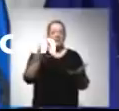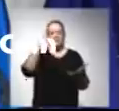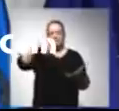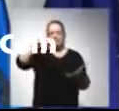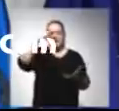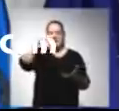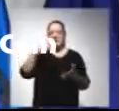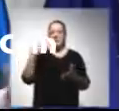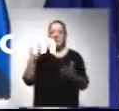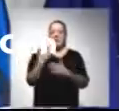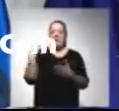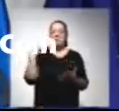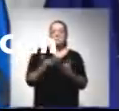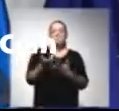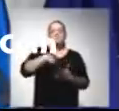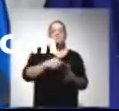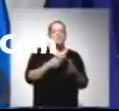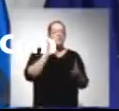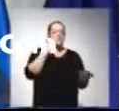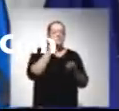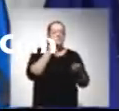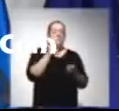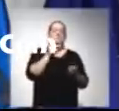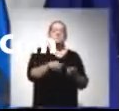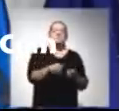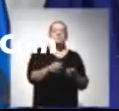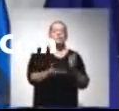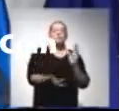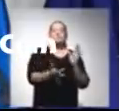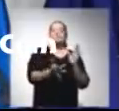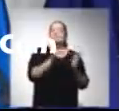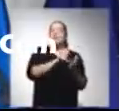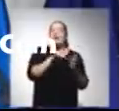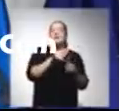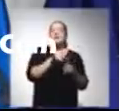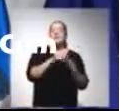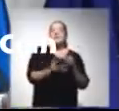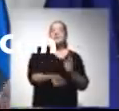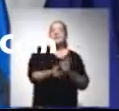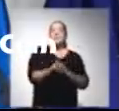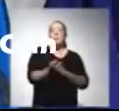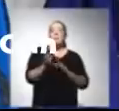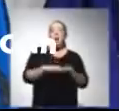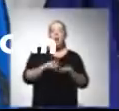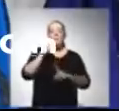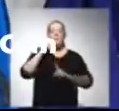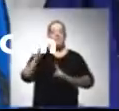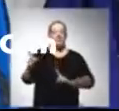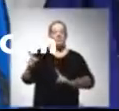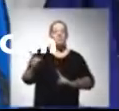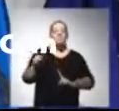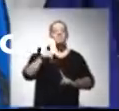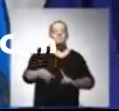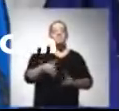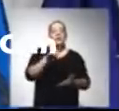extreme heat and lava very close to the surface, almost like it's about to break out. So we're going to have to pay attention to it, because if you had a